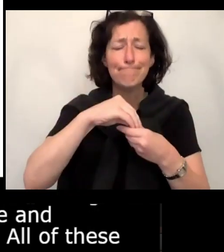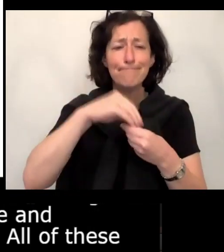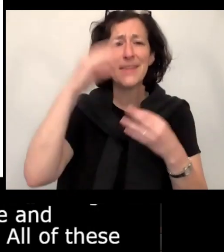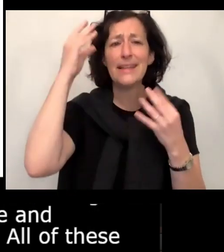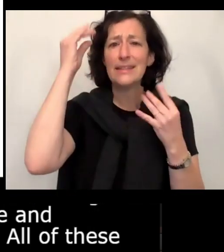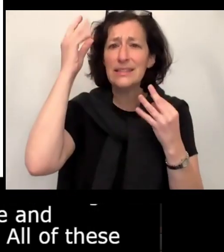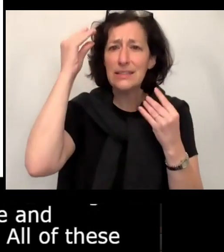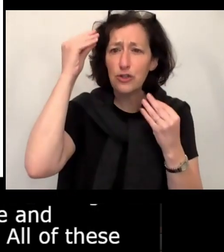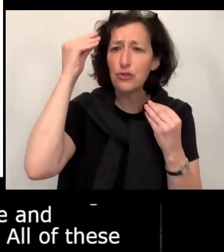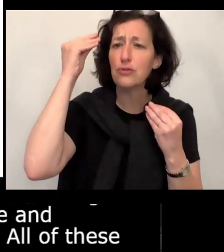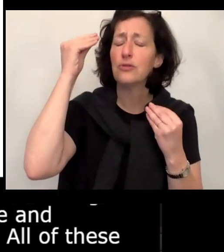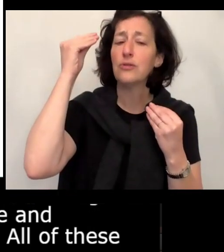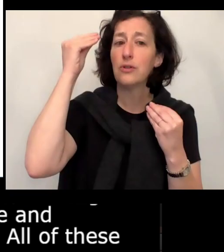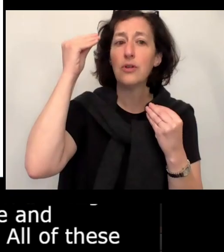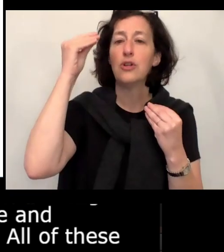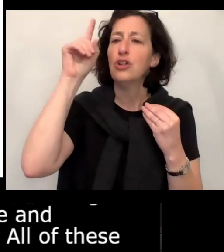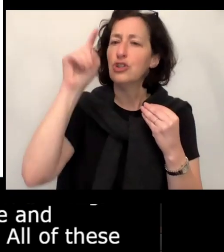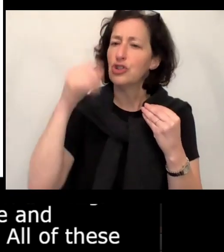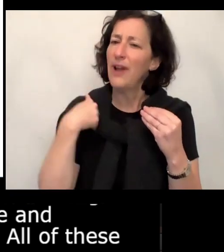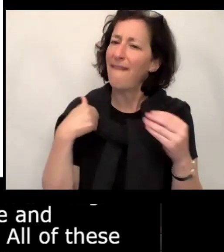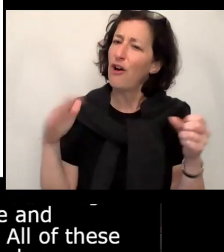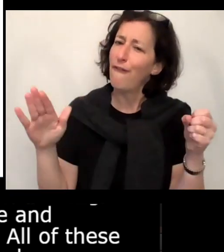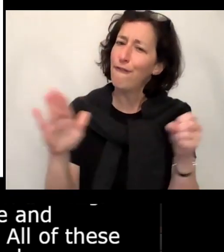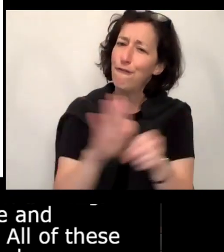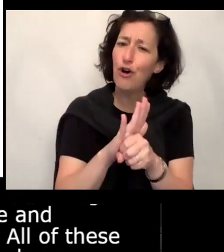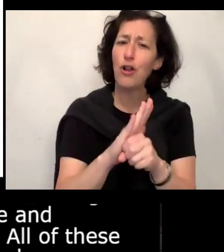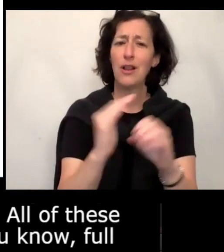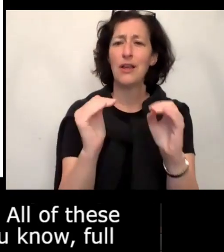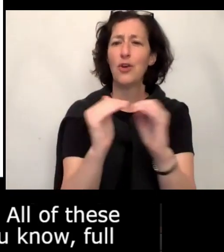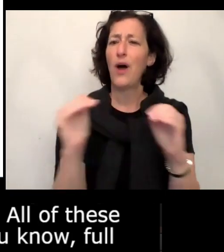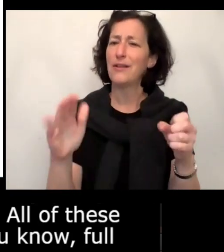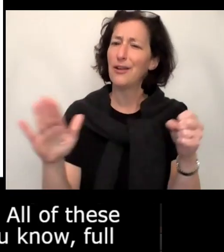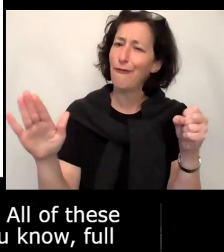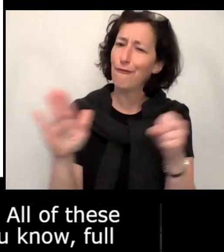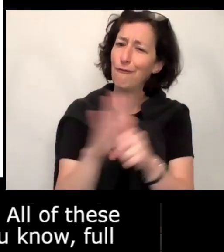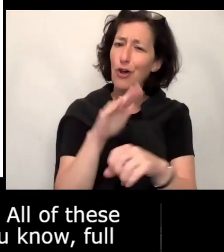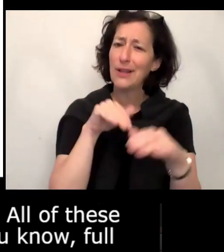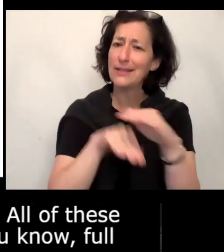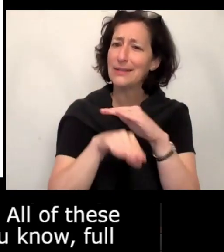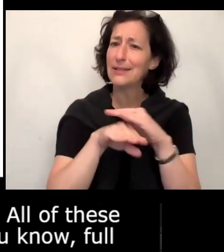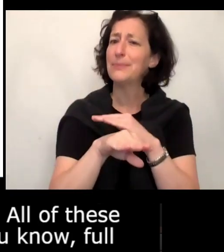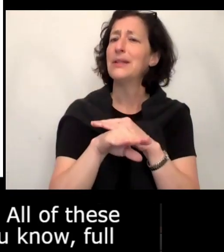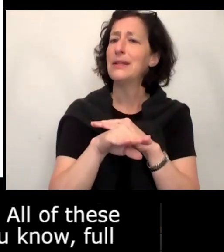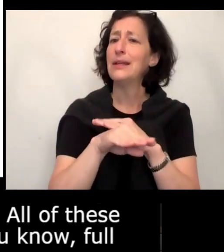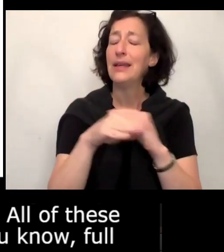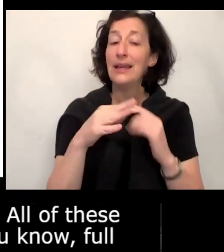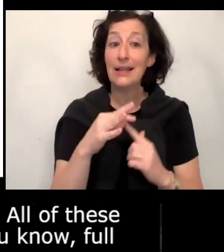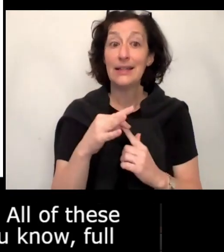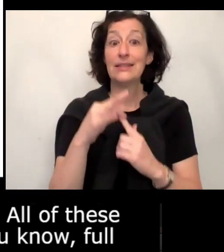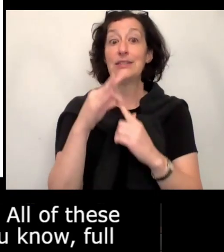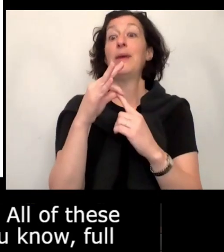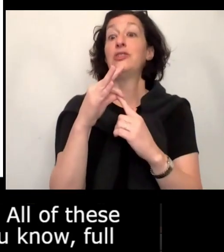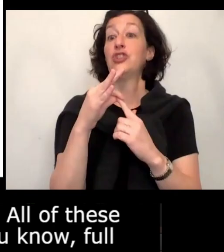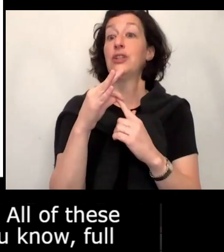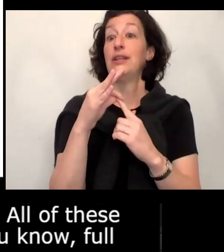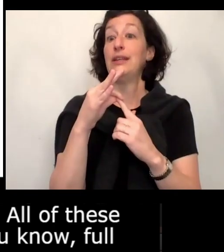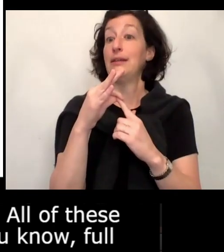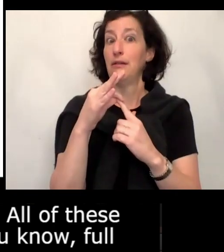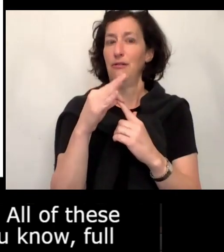have full equality and accessibility, especially on this wonderful